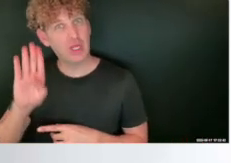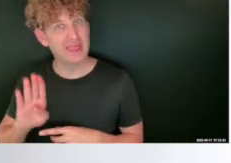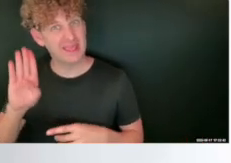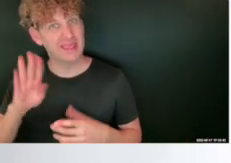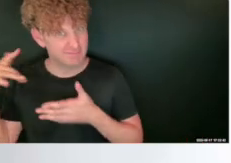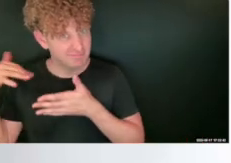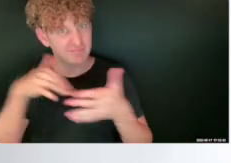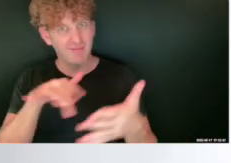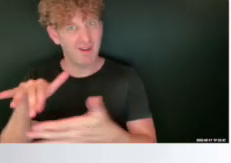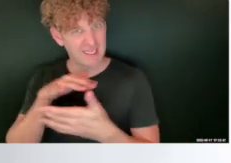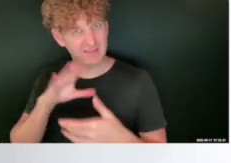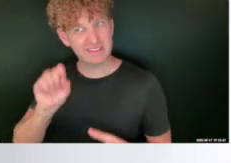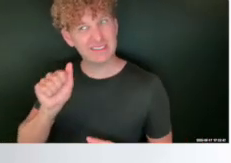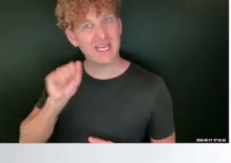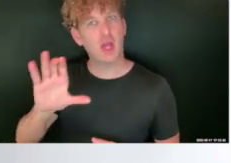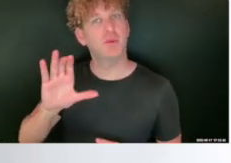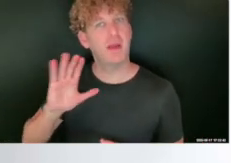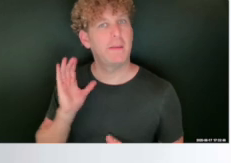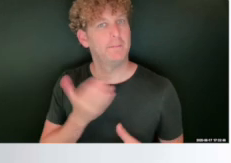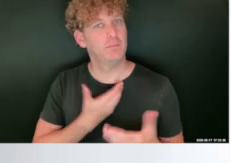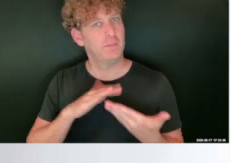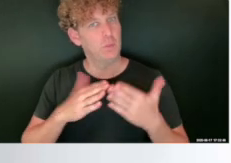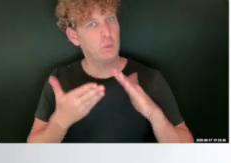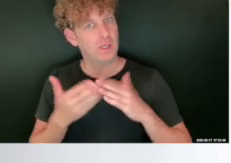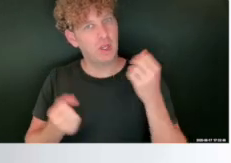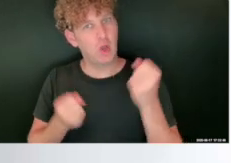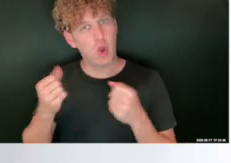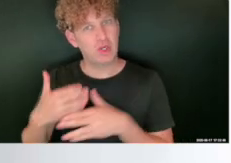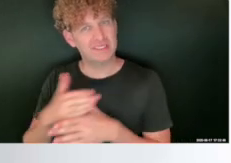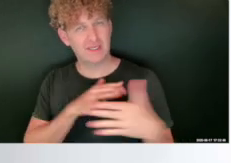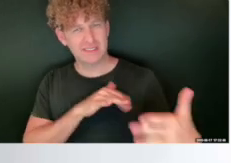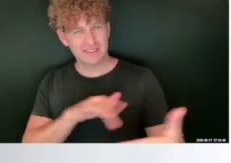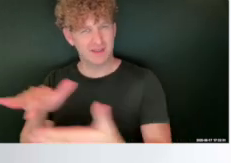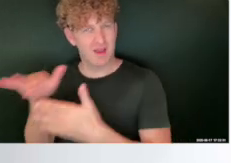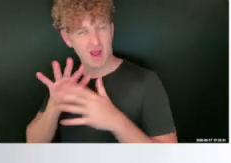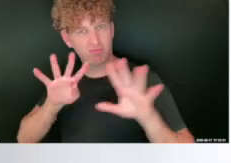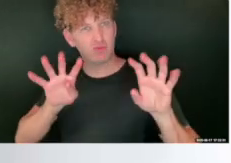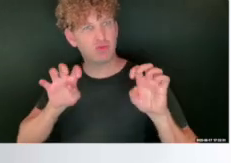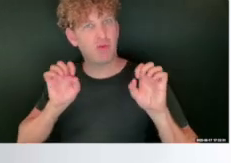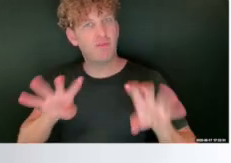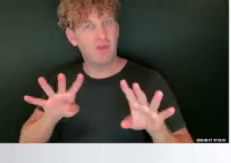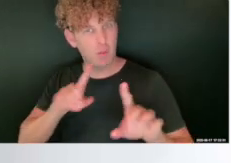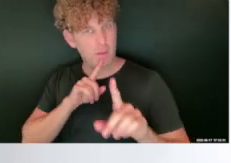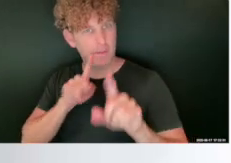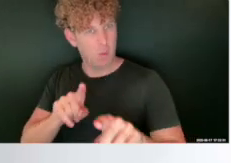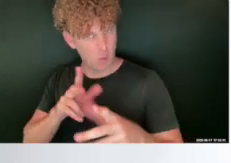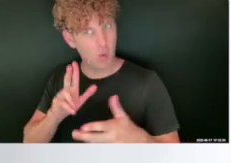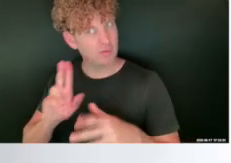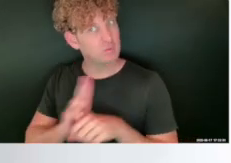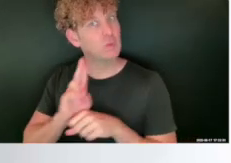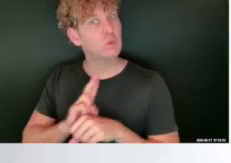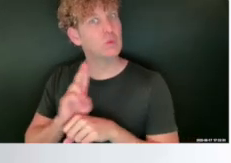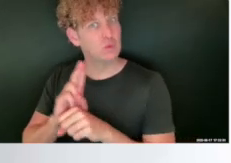is administered by a great team that works hard to make sure the program operates consistently and supports the